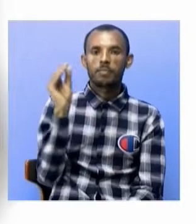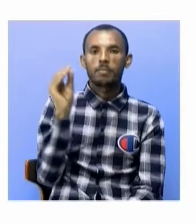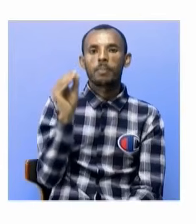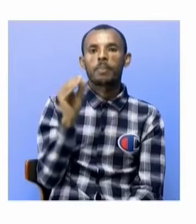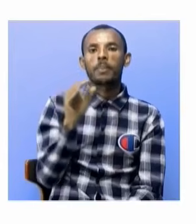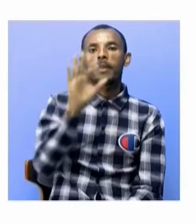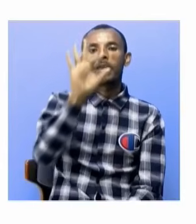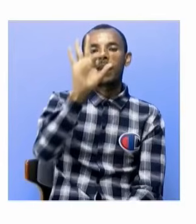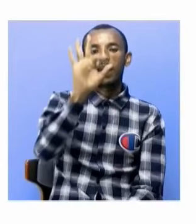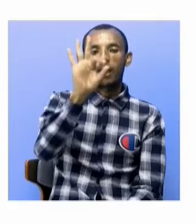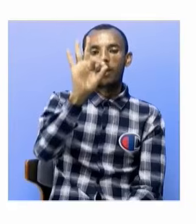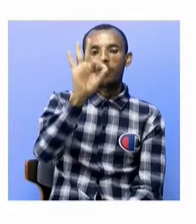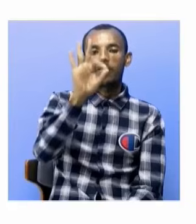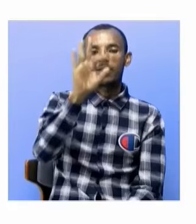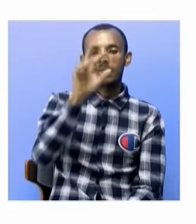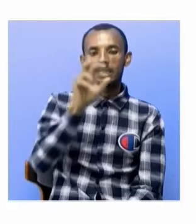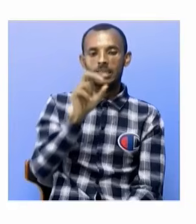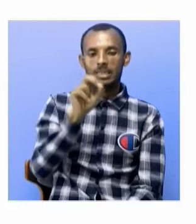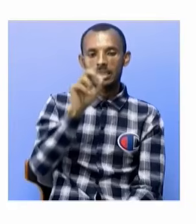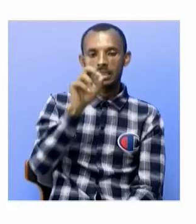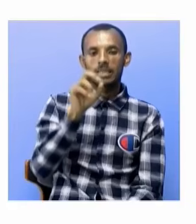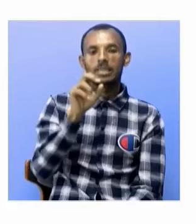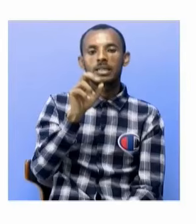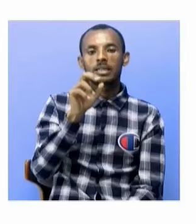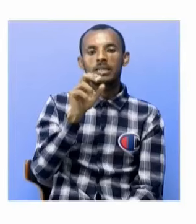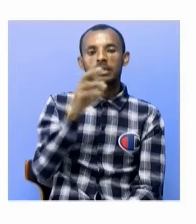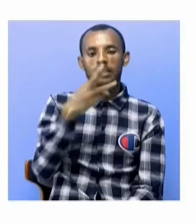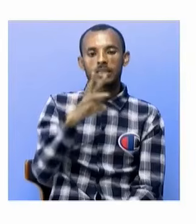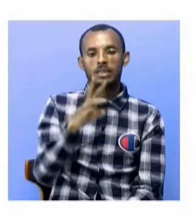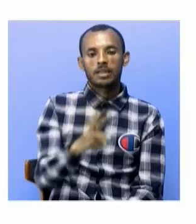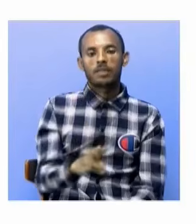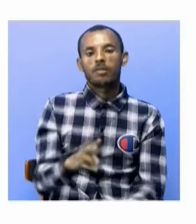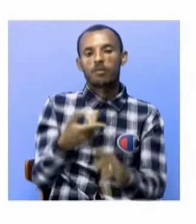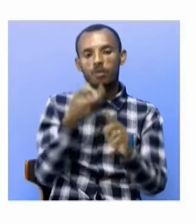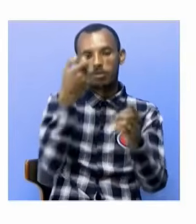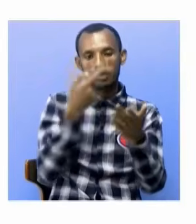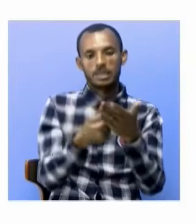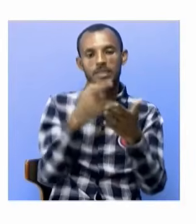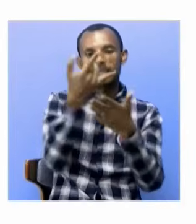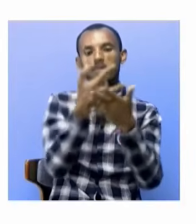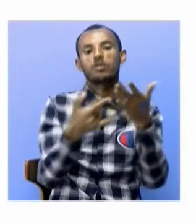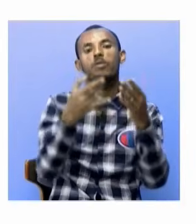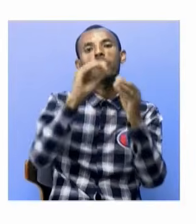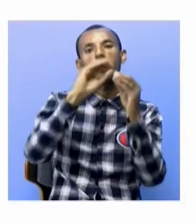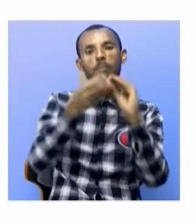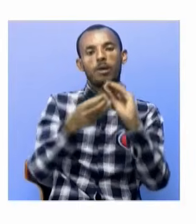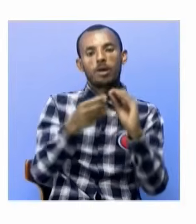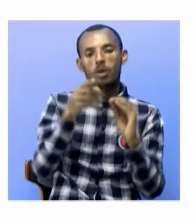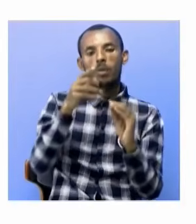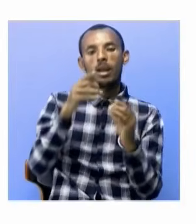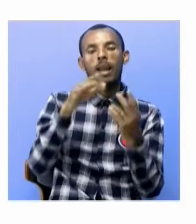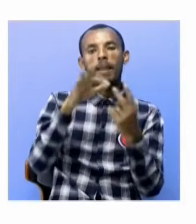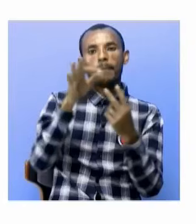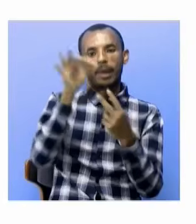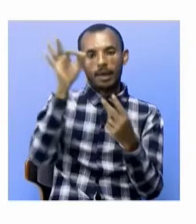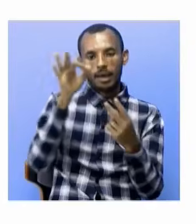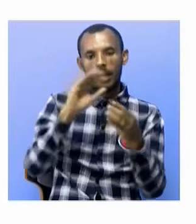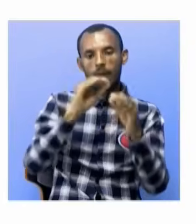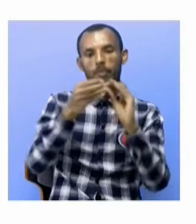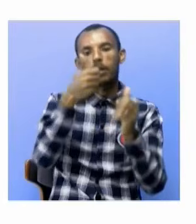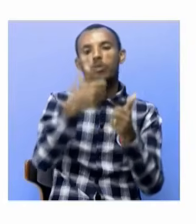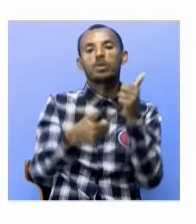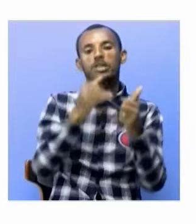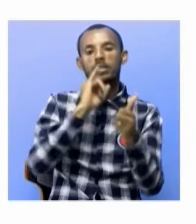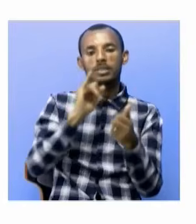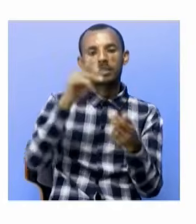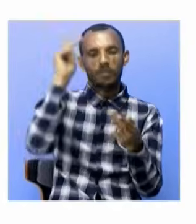9 over 16. Okay, so from this list of numbers, you will pick a number which is